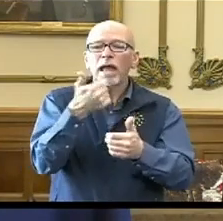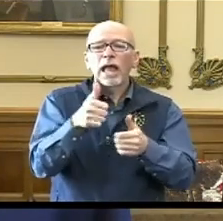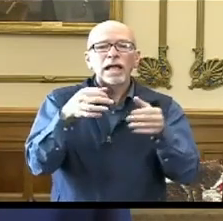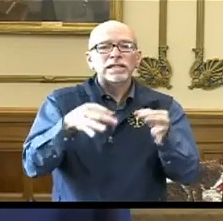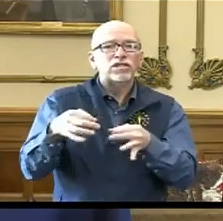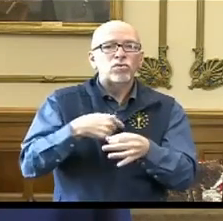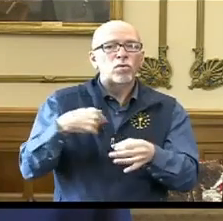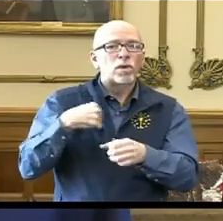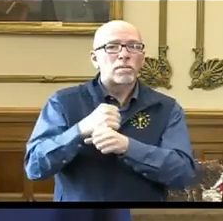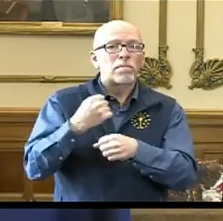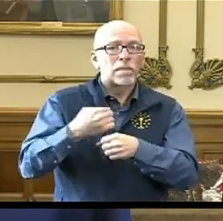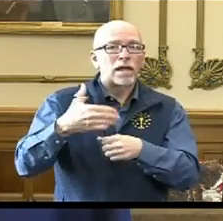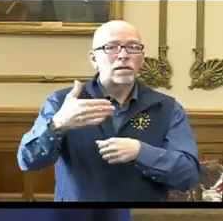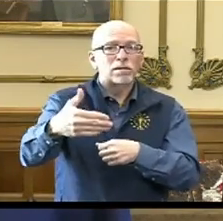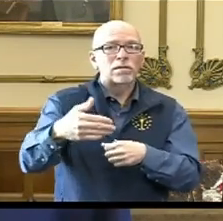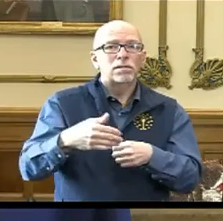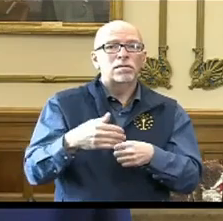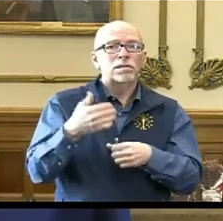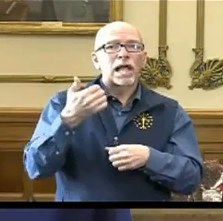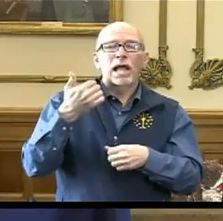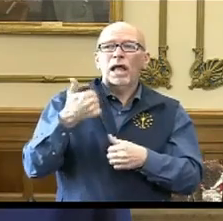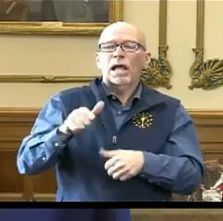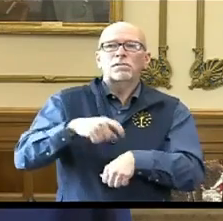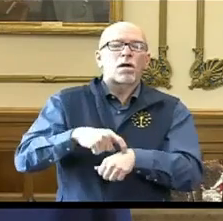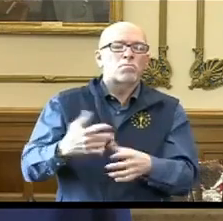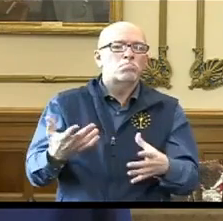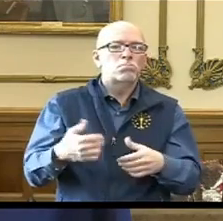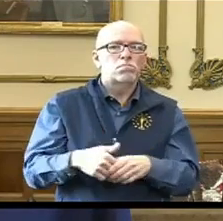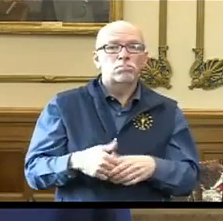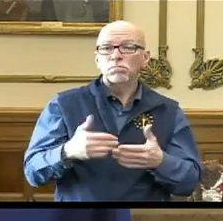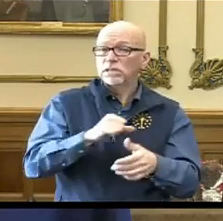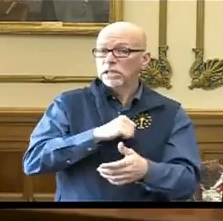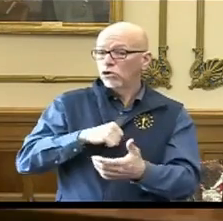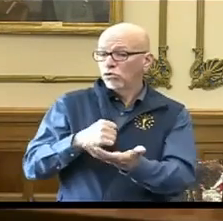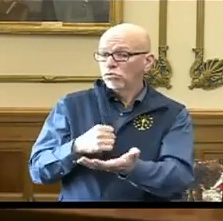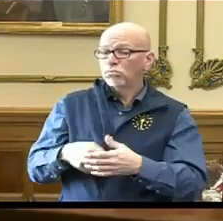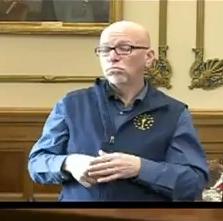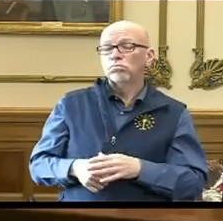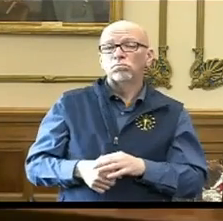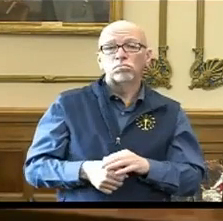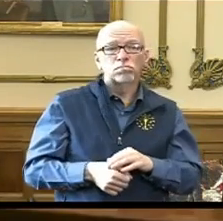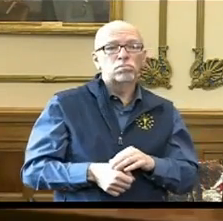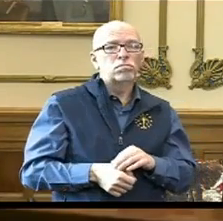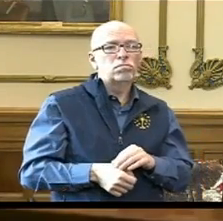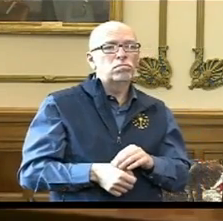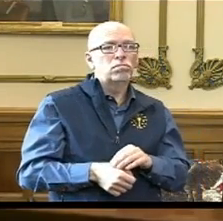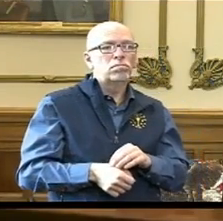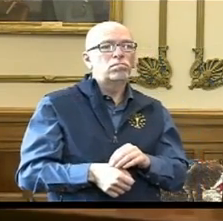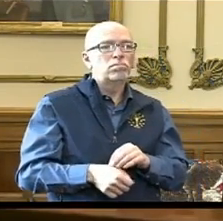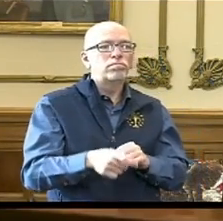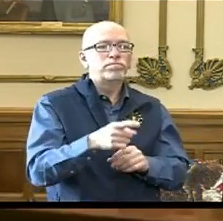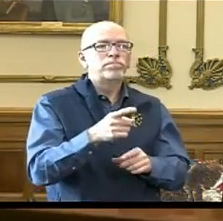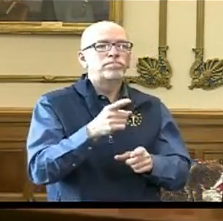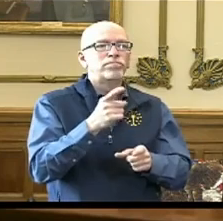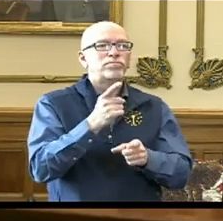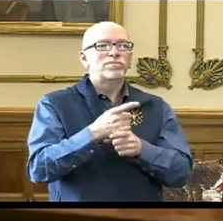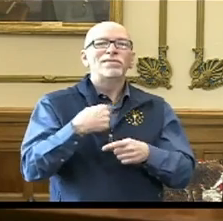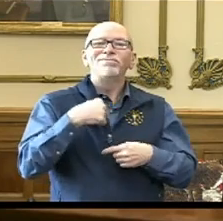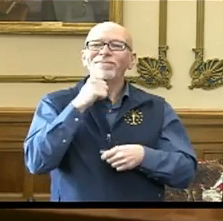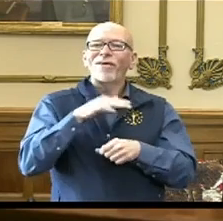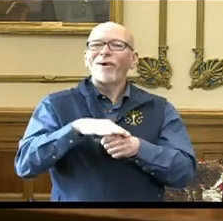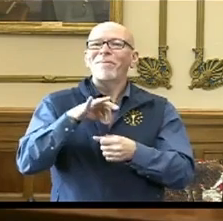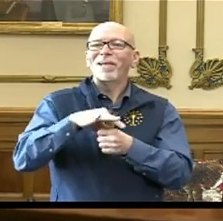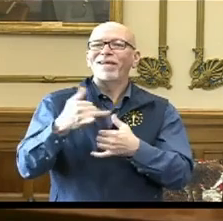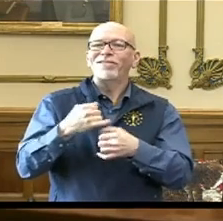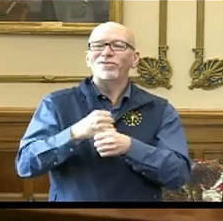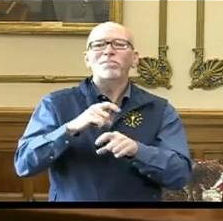we make anywhere, any day. Senator? No, I think that's right. I'm not on the ballot, but just as